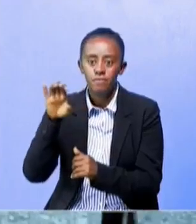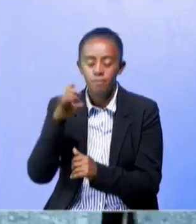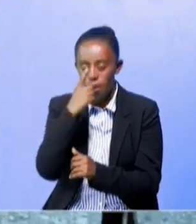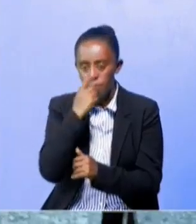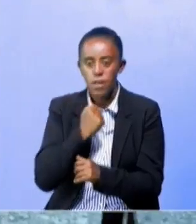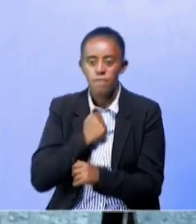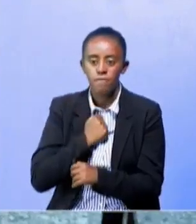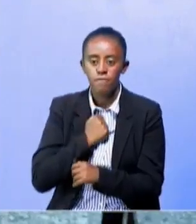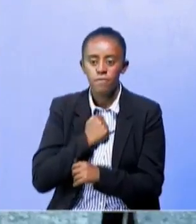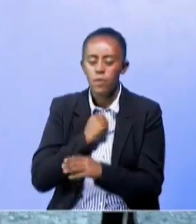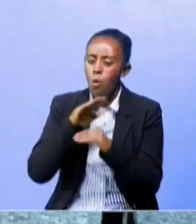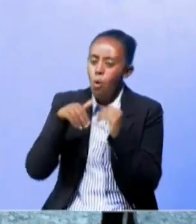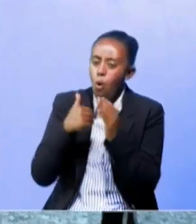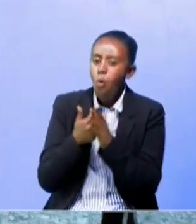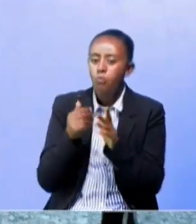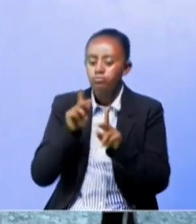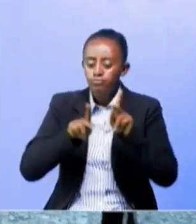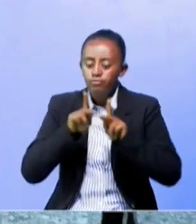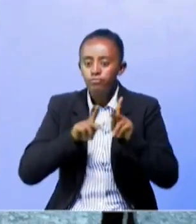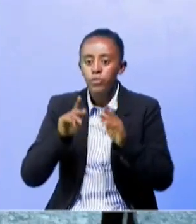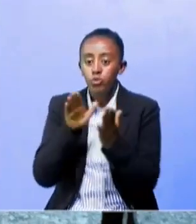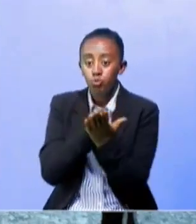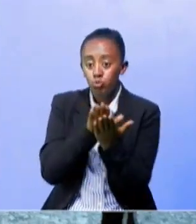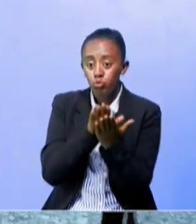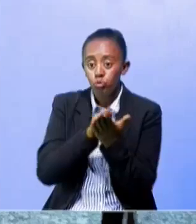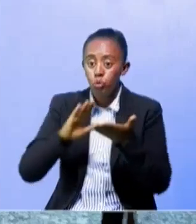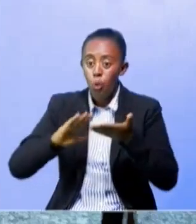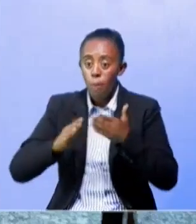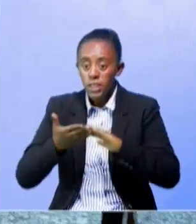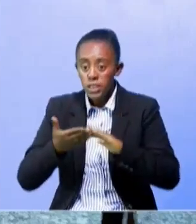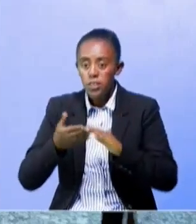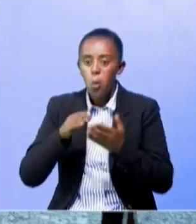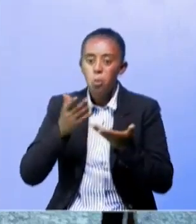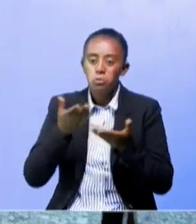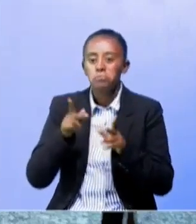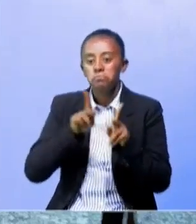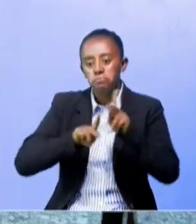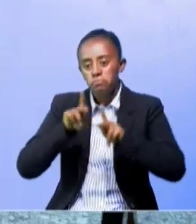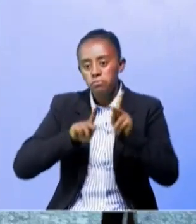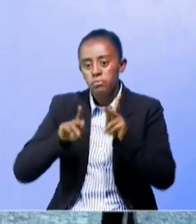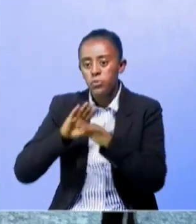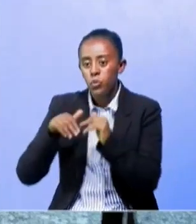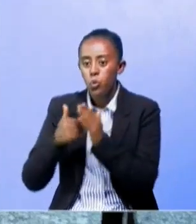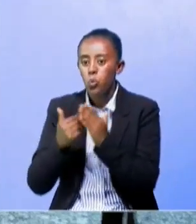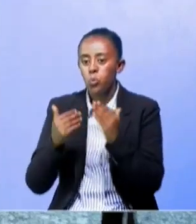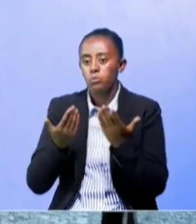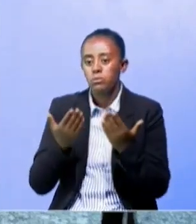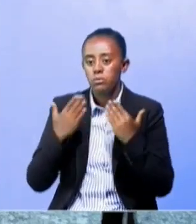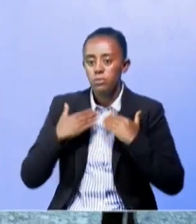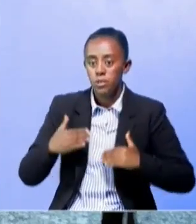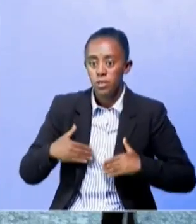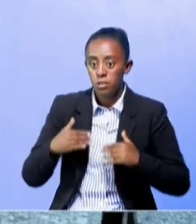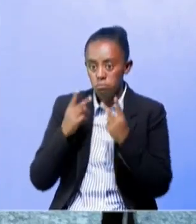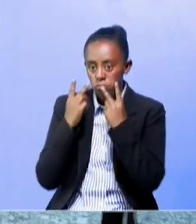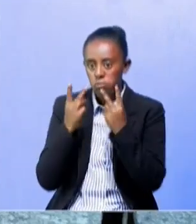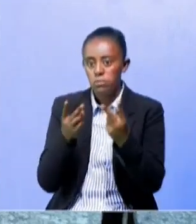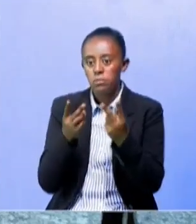all the school community refers to all stakeholders there, right? Yeah.